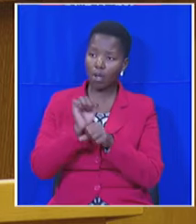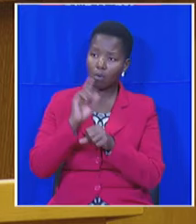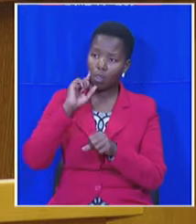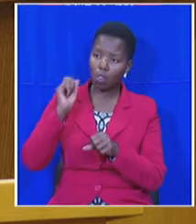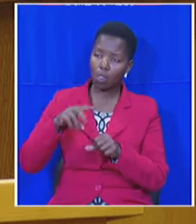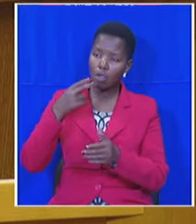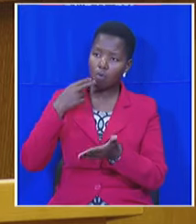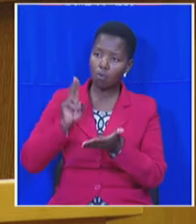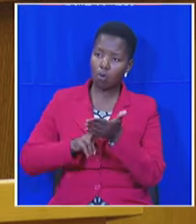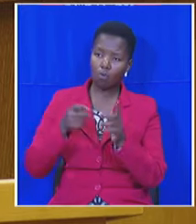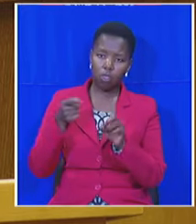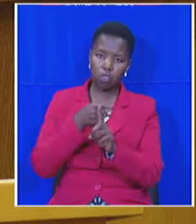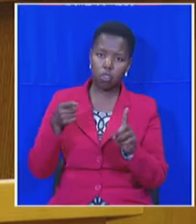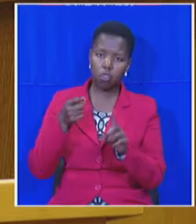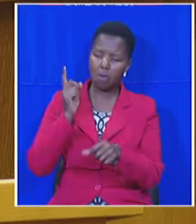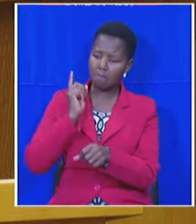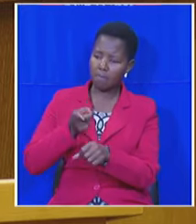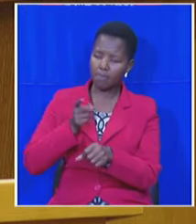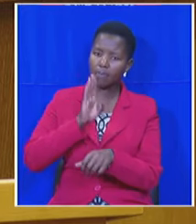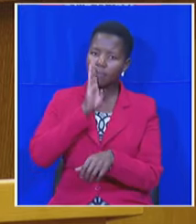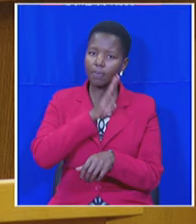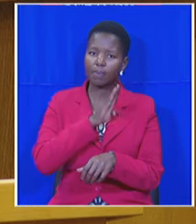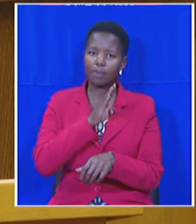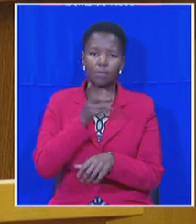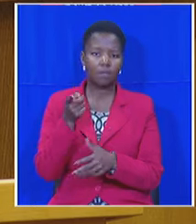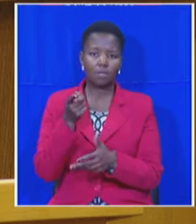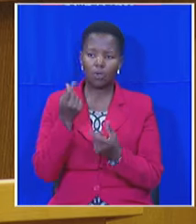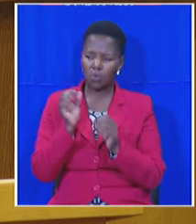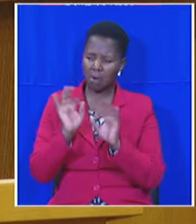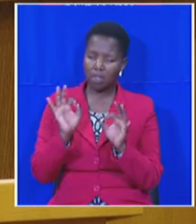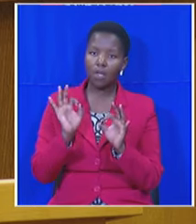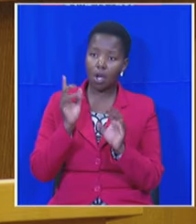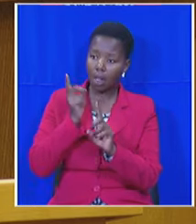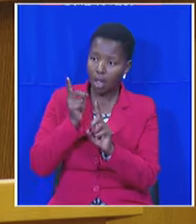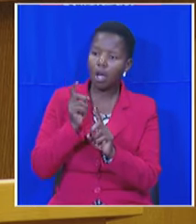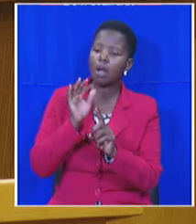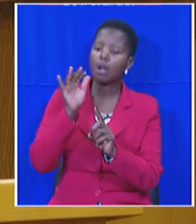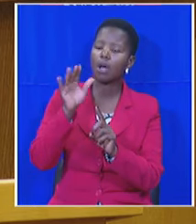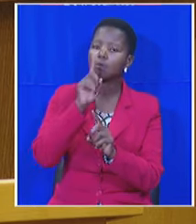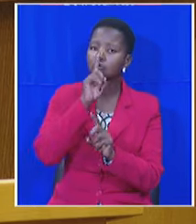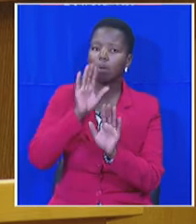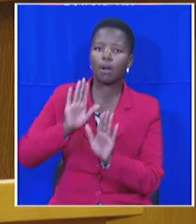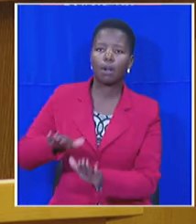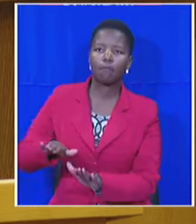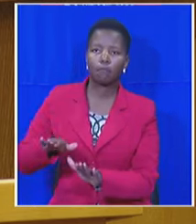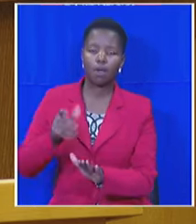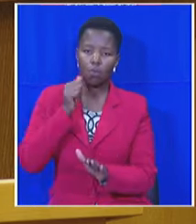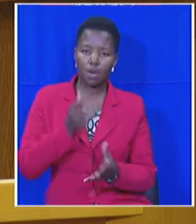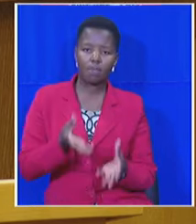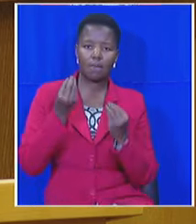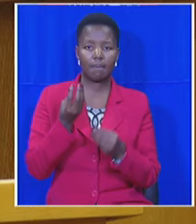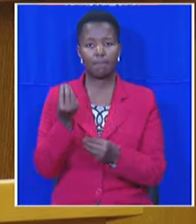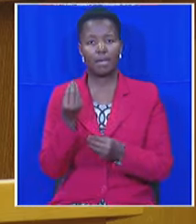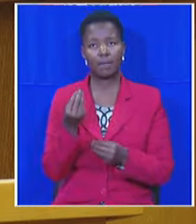tender inaccuracies happen, the dust settles with little effort afterwards, after this capital recovery. Worst of all,